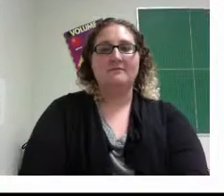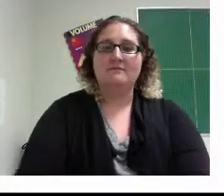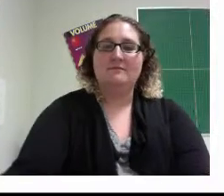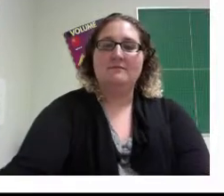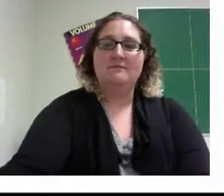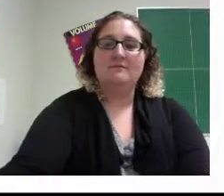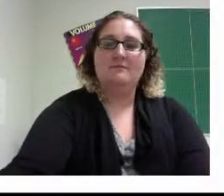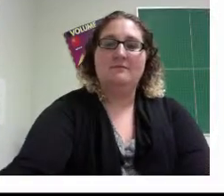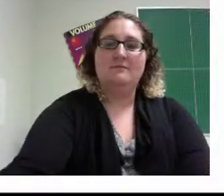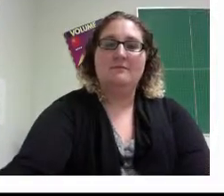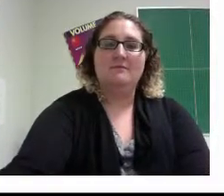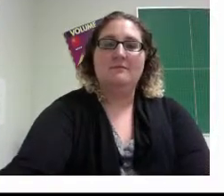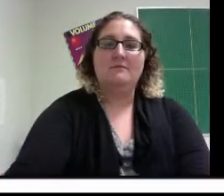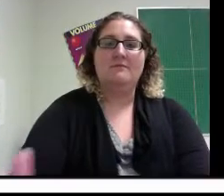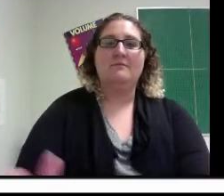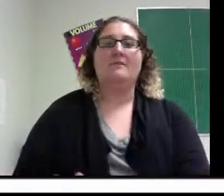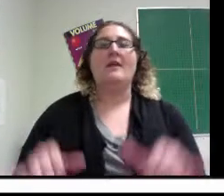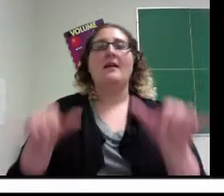Measuring segments.